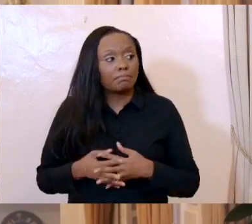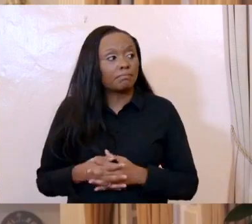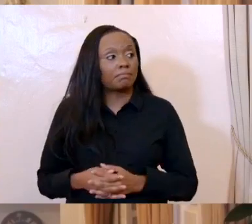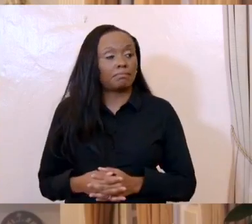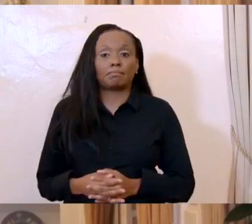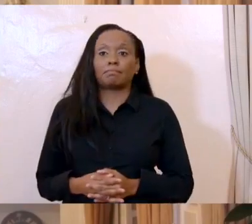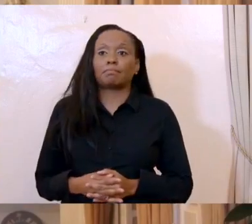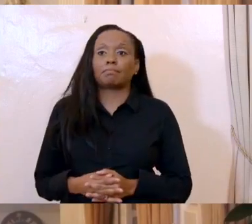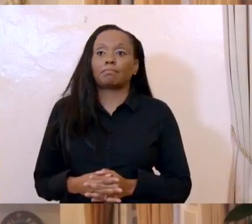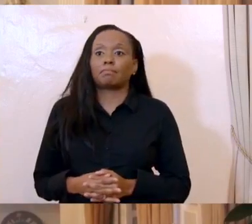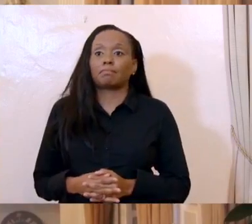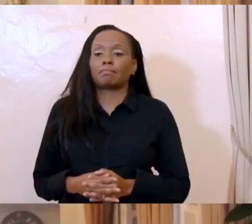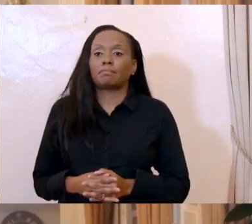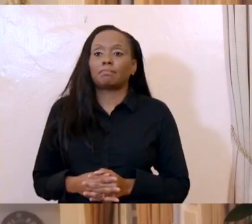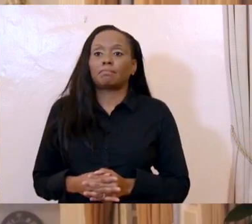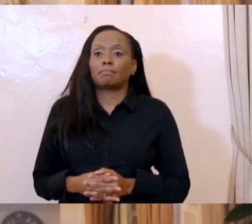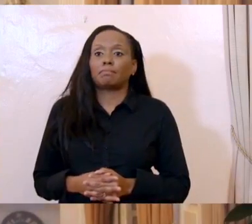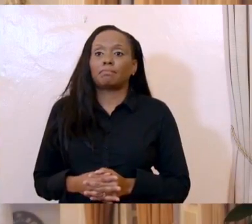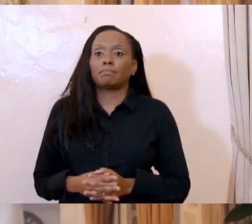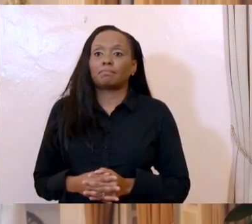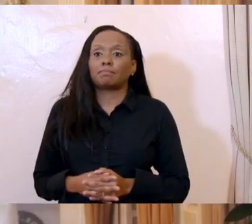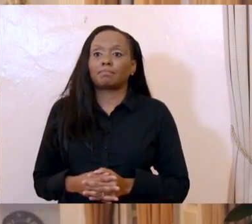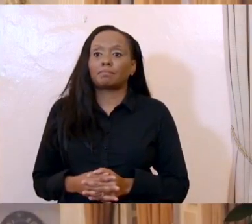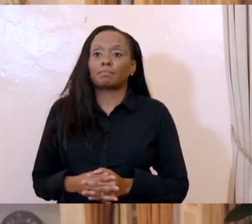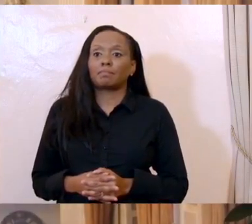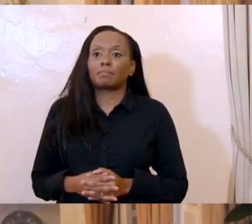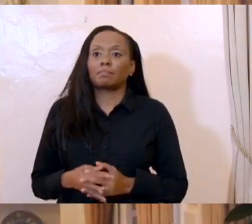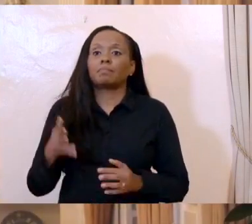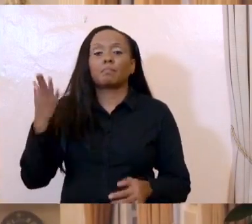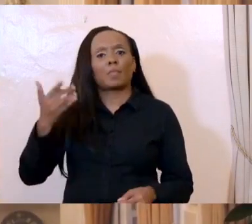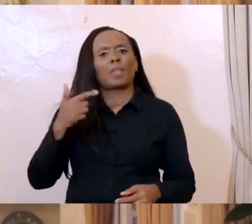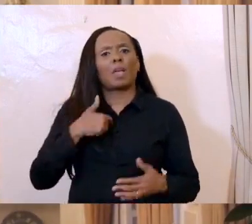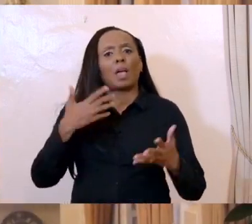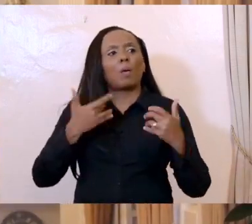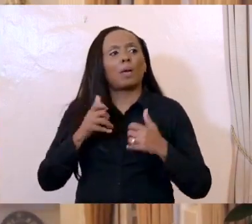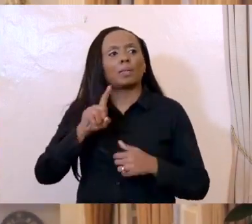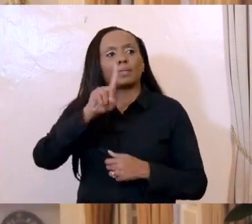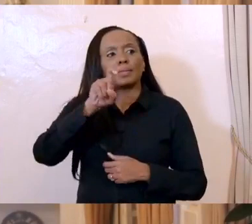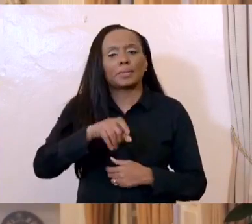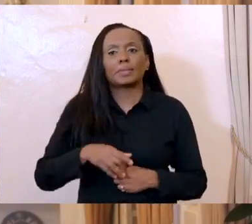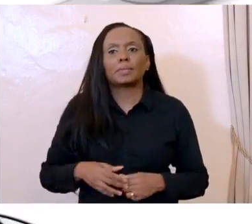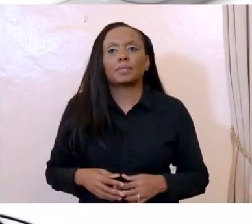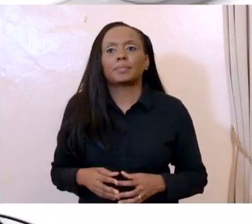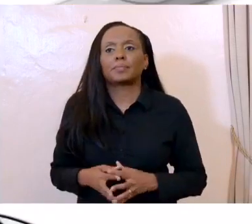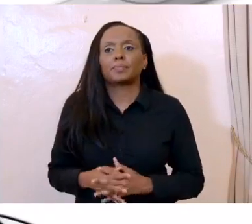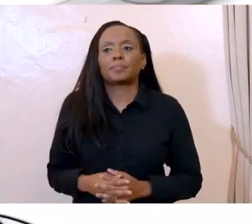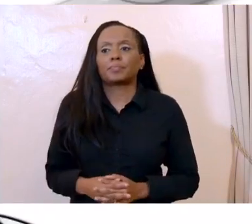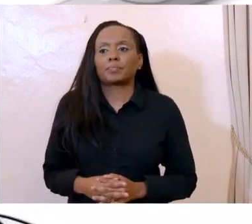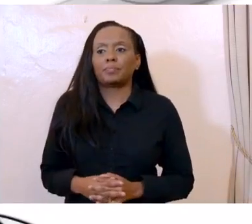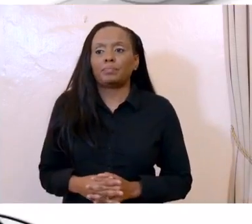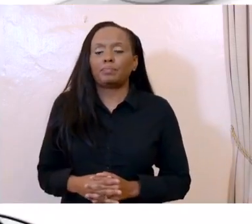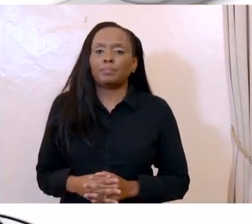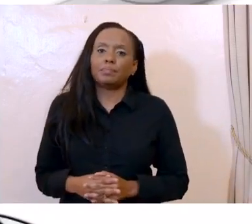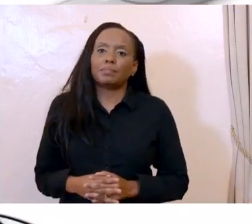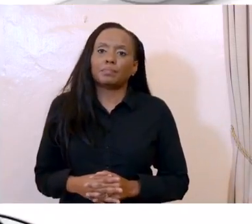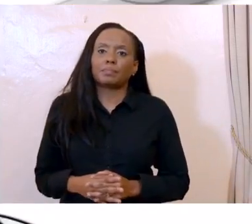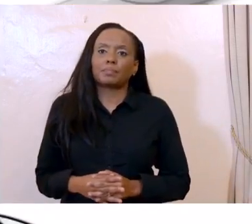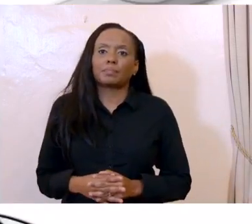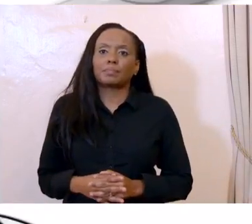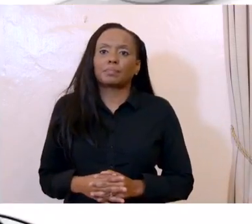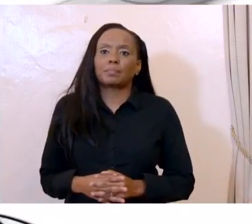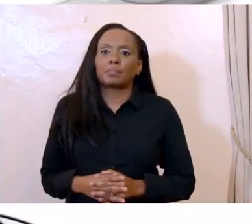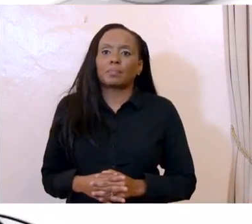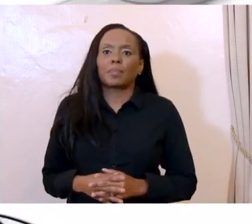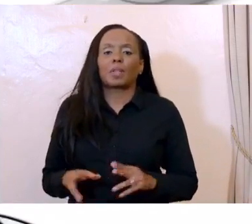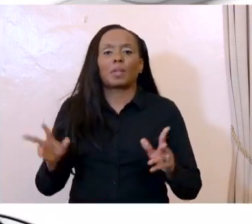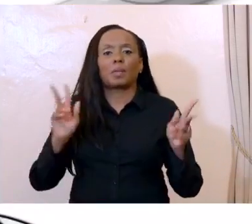I would like to follow up on my colleague, Mr. Ellis, Minister. I have been getting people